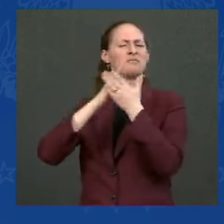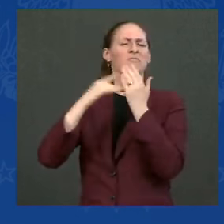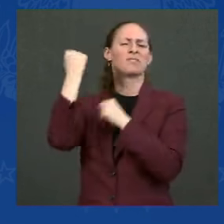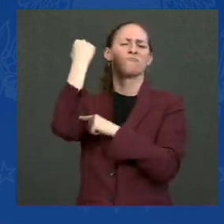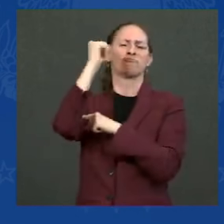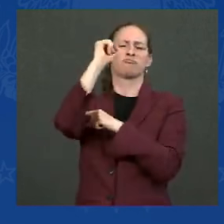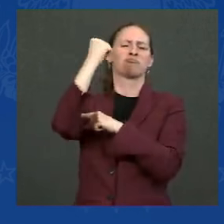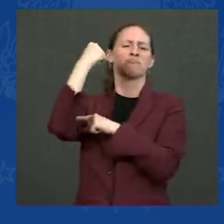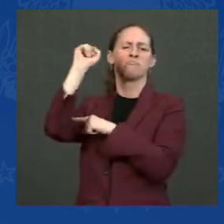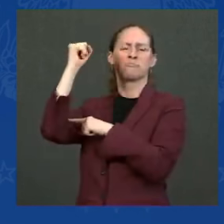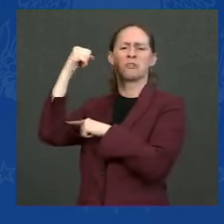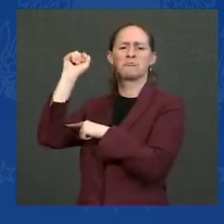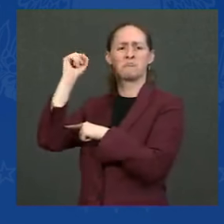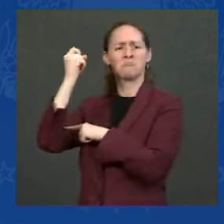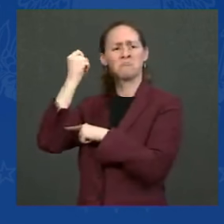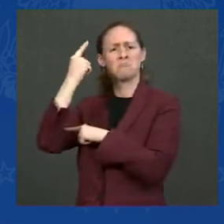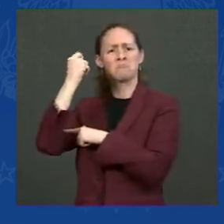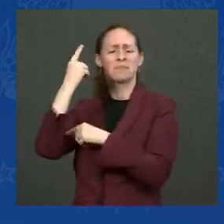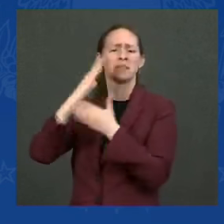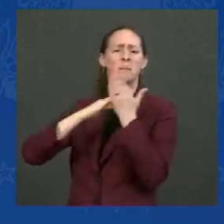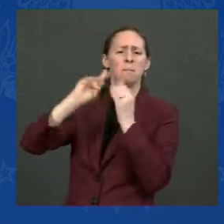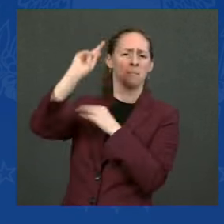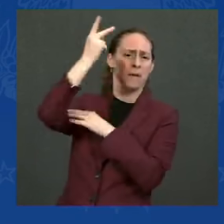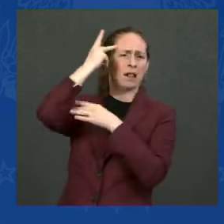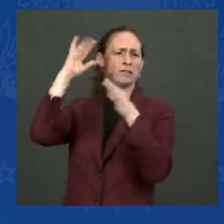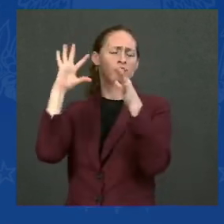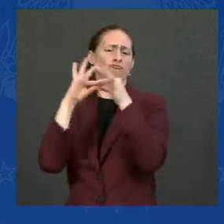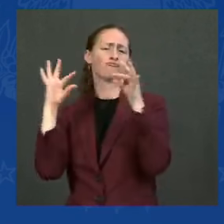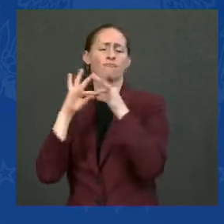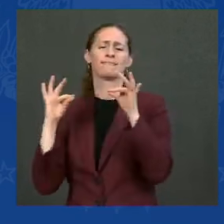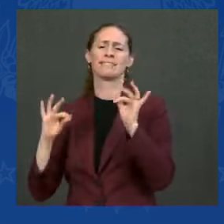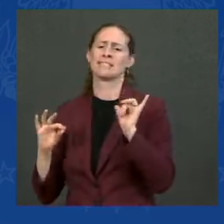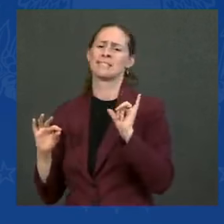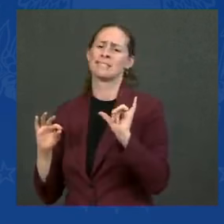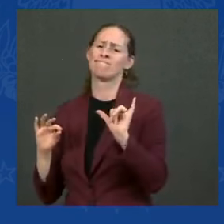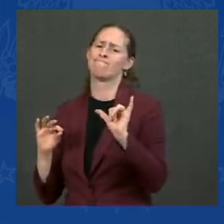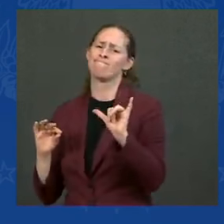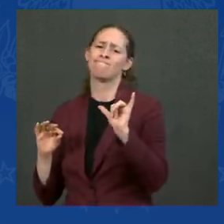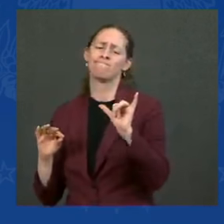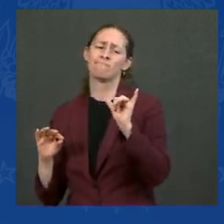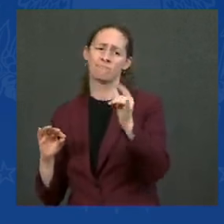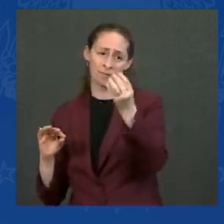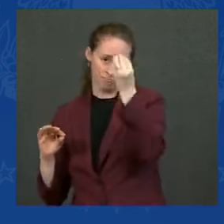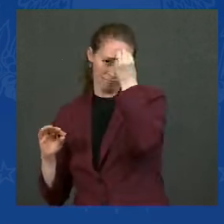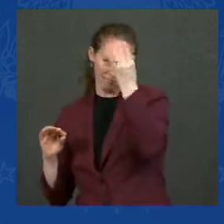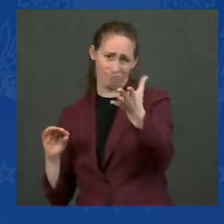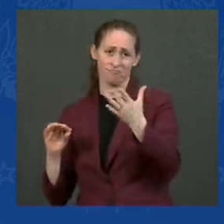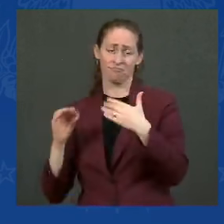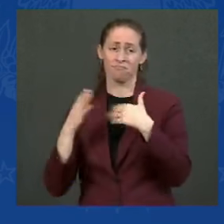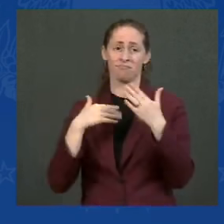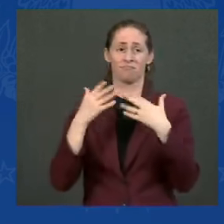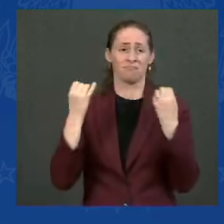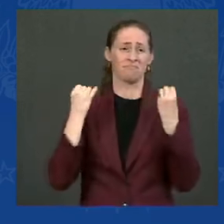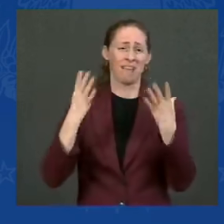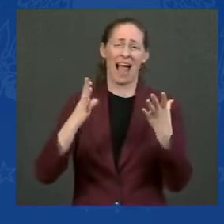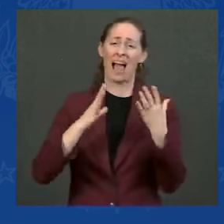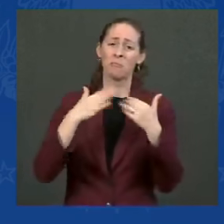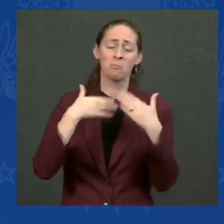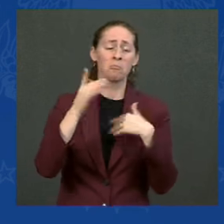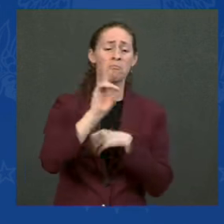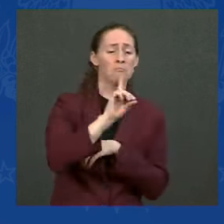are making a political statement out of this issue. But a strong bipartisan majority of Americans support